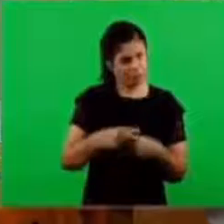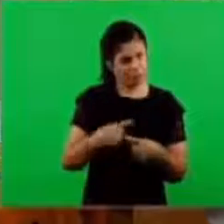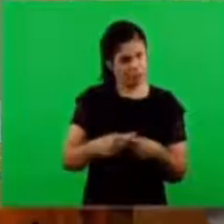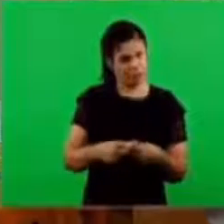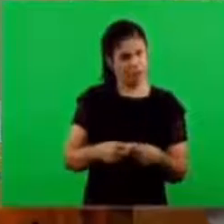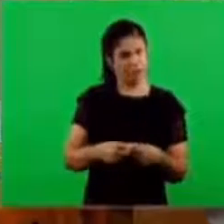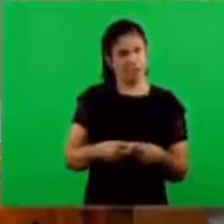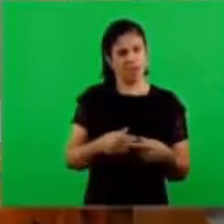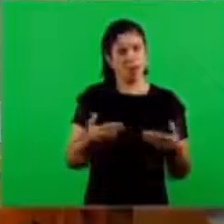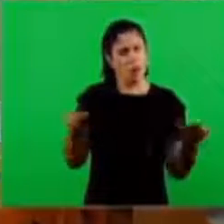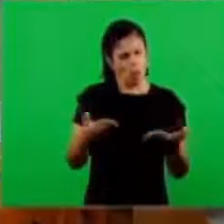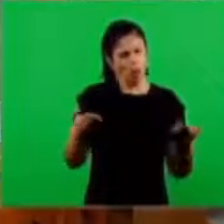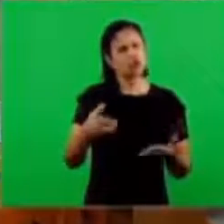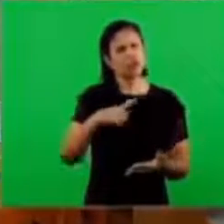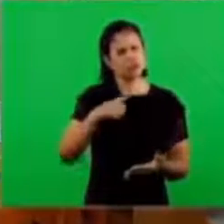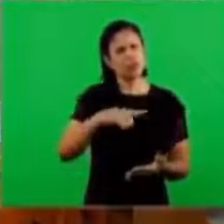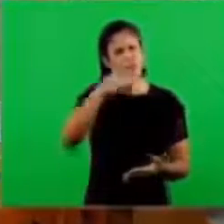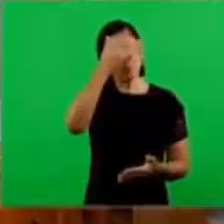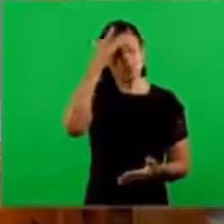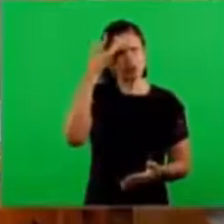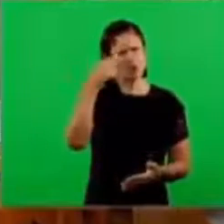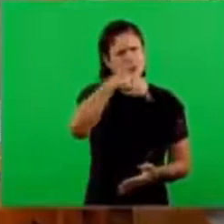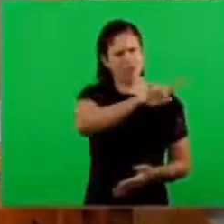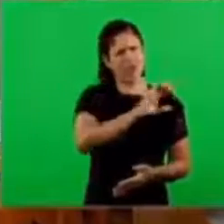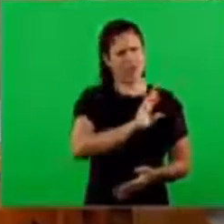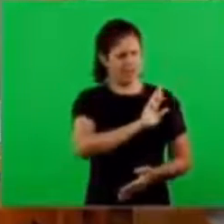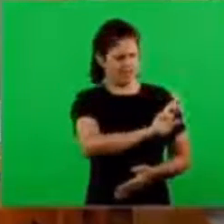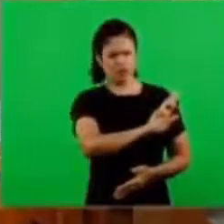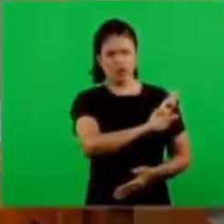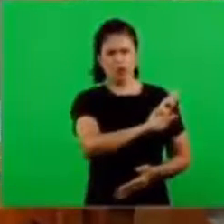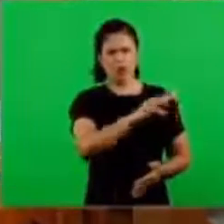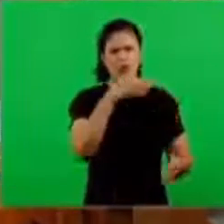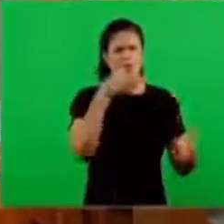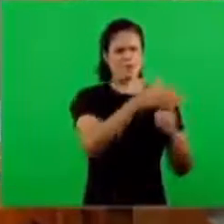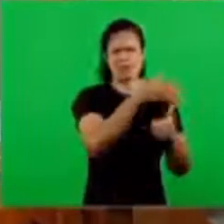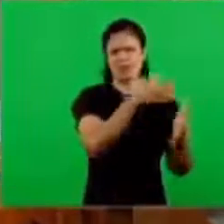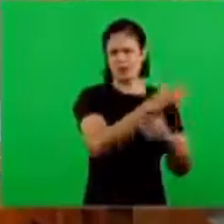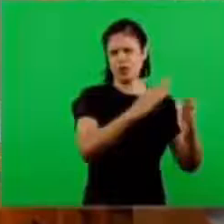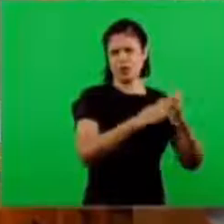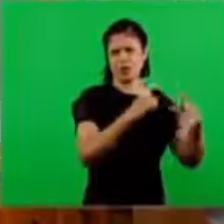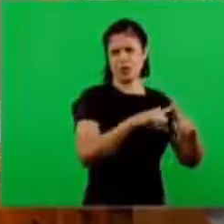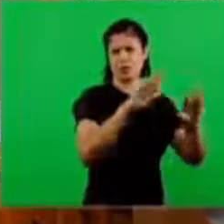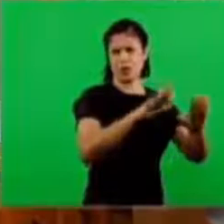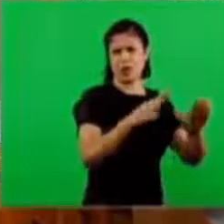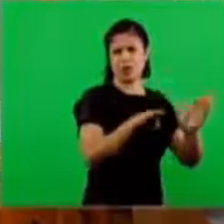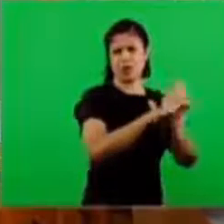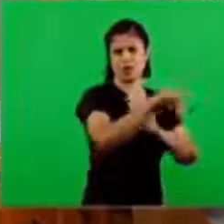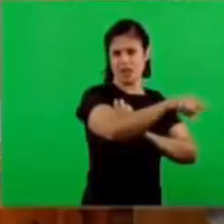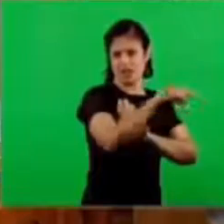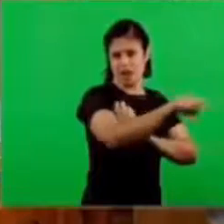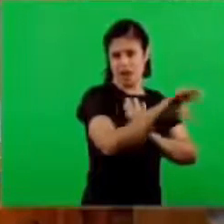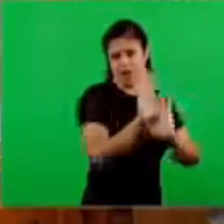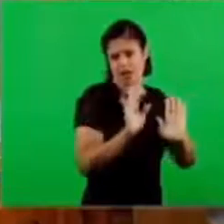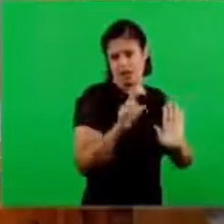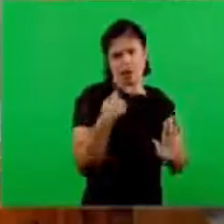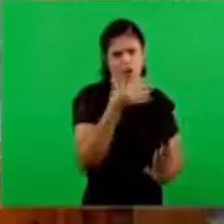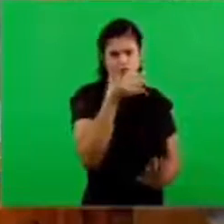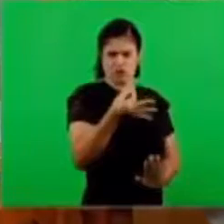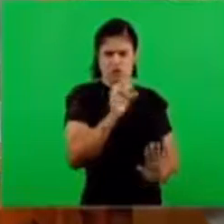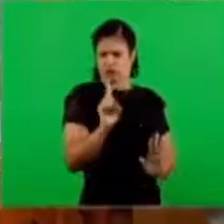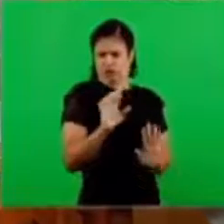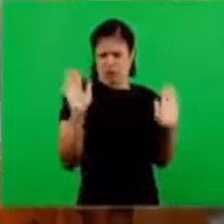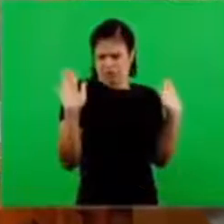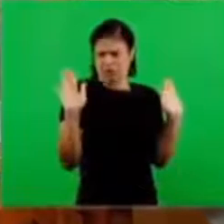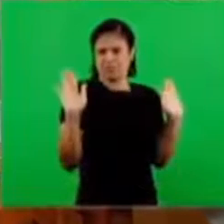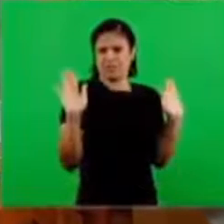day. Today there are many people going into and leaving church. Nothing special again about it.